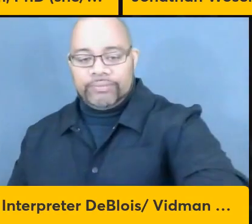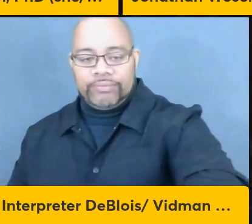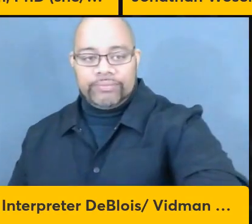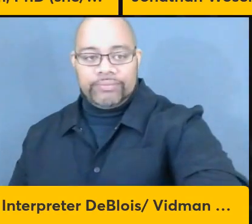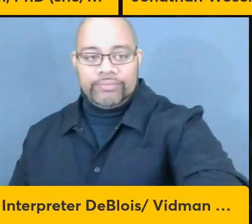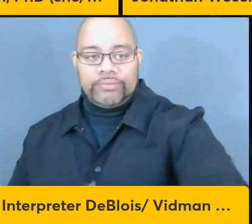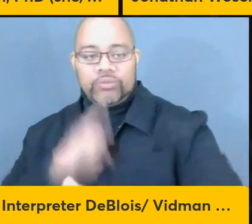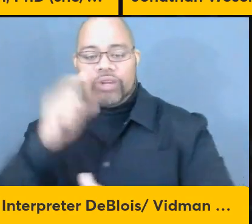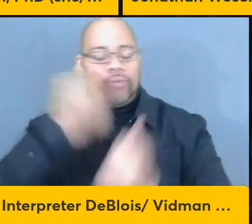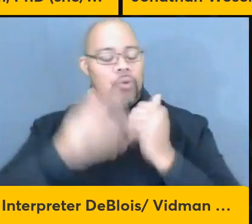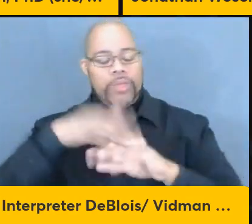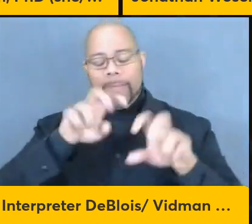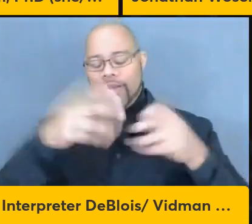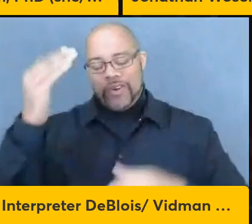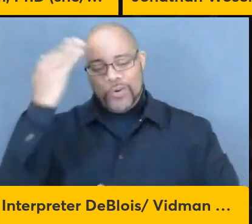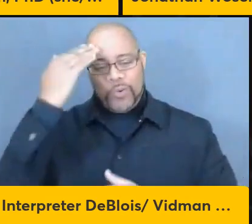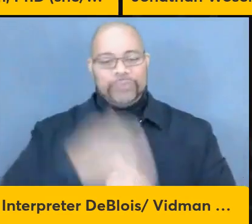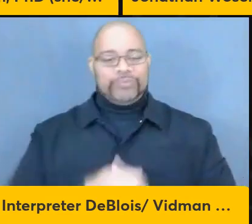panel already knows.